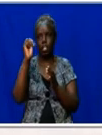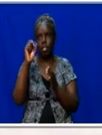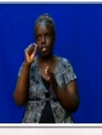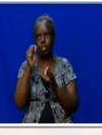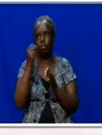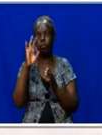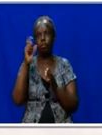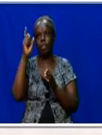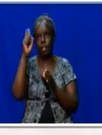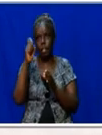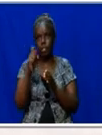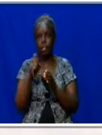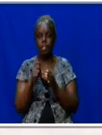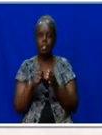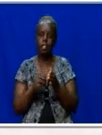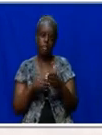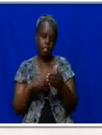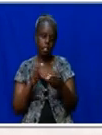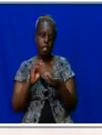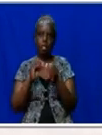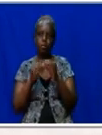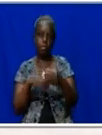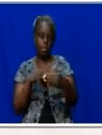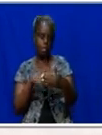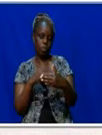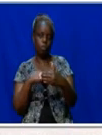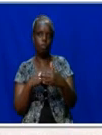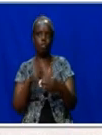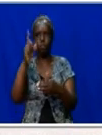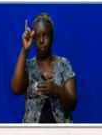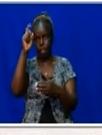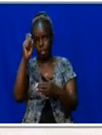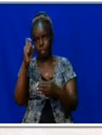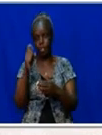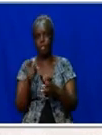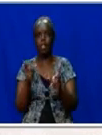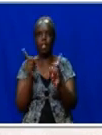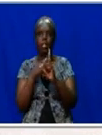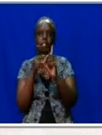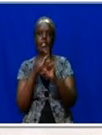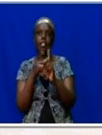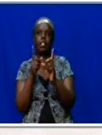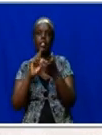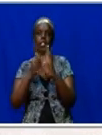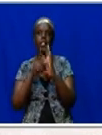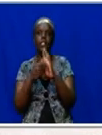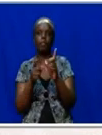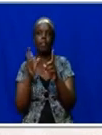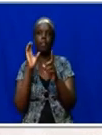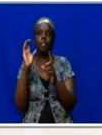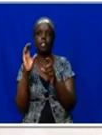the number that comes before the variable x. And finally, we have c, and we say